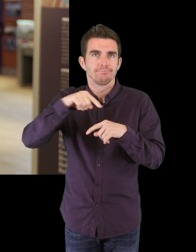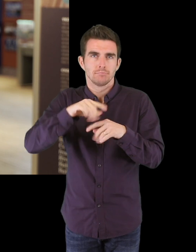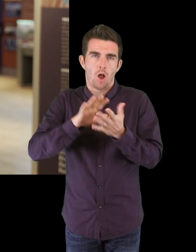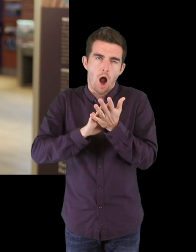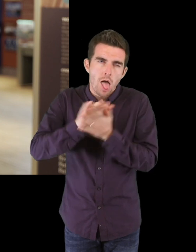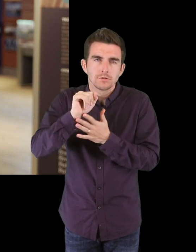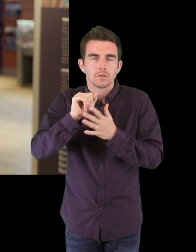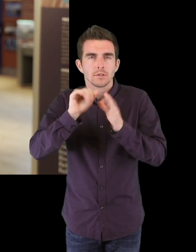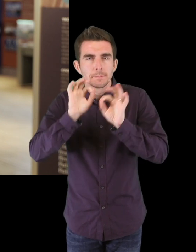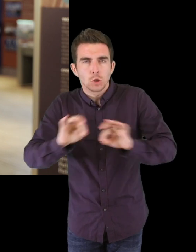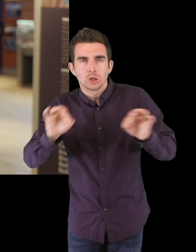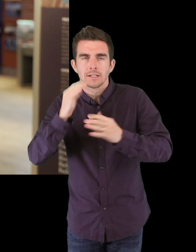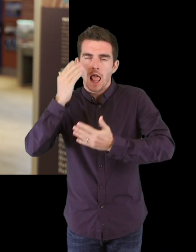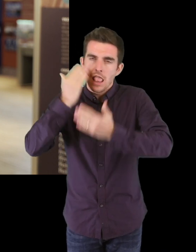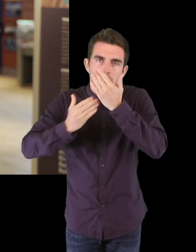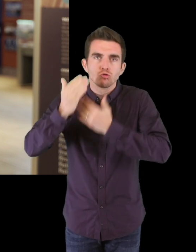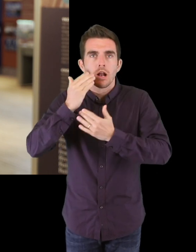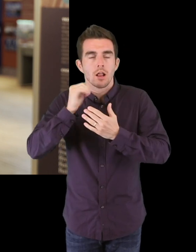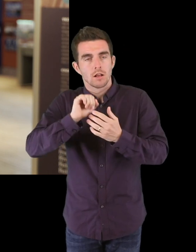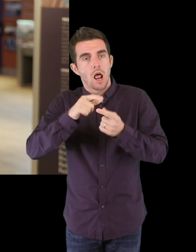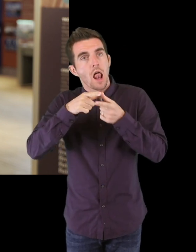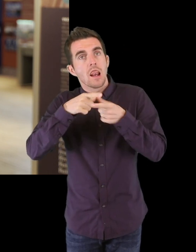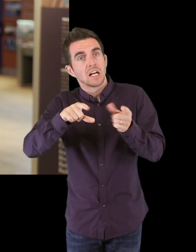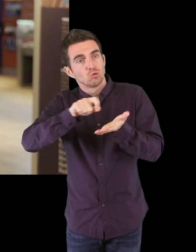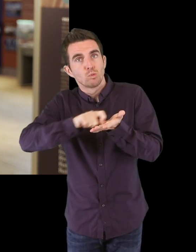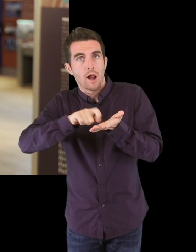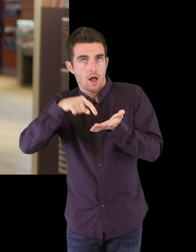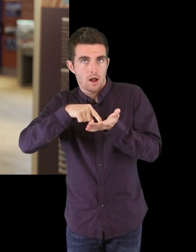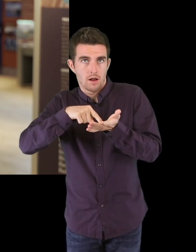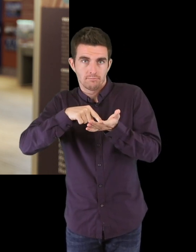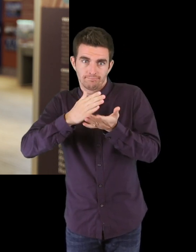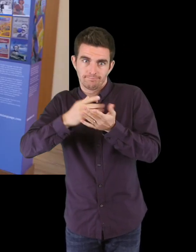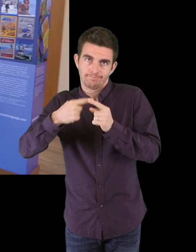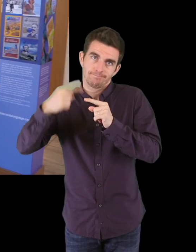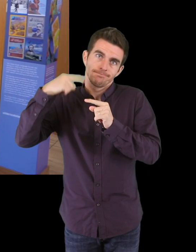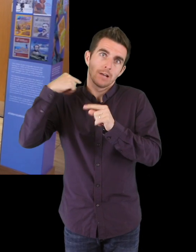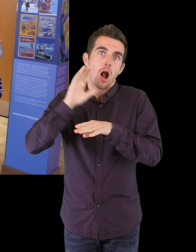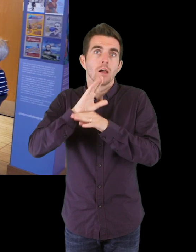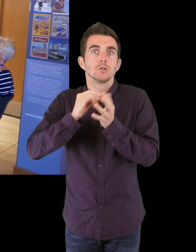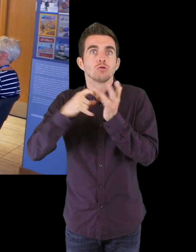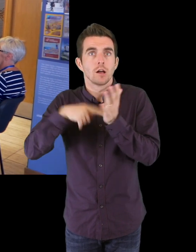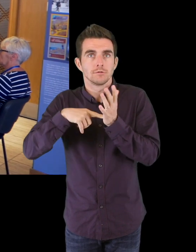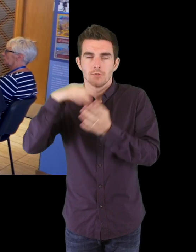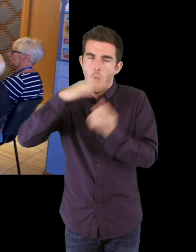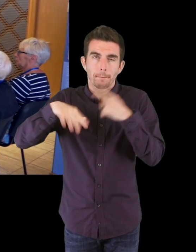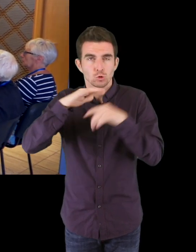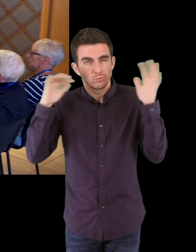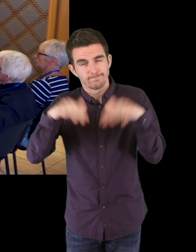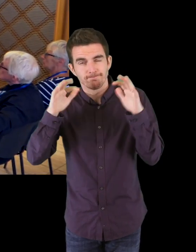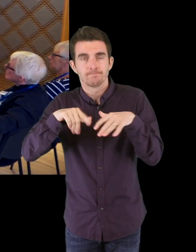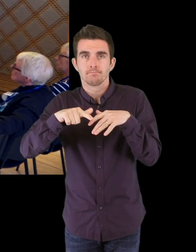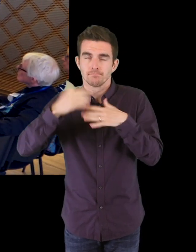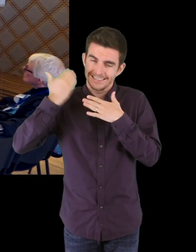the cultural, musical, historical and linguistic roots of the Ulster Scots community. We host a regular calendar of